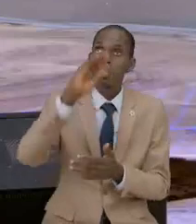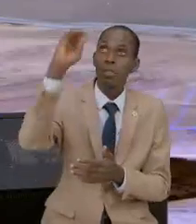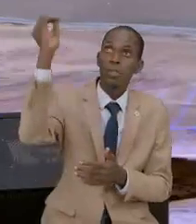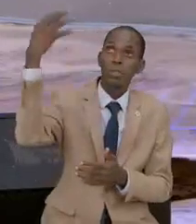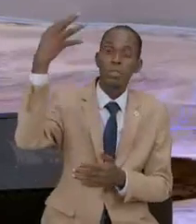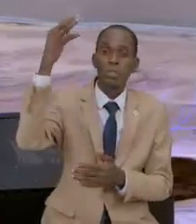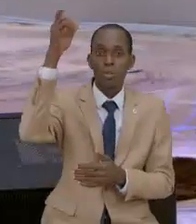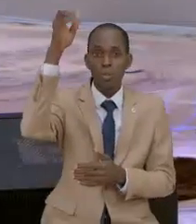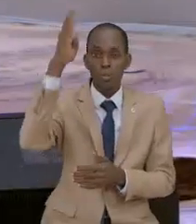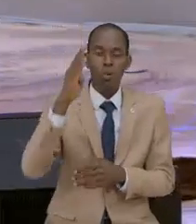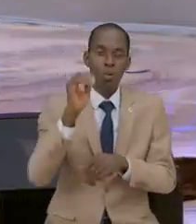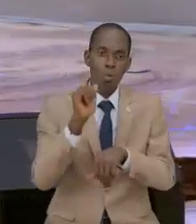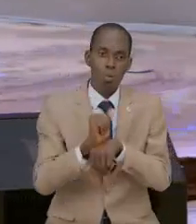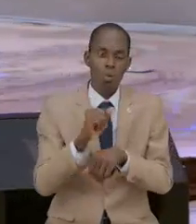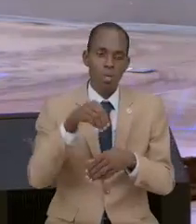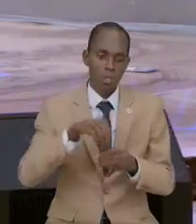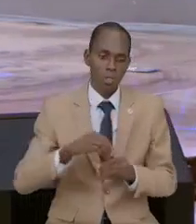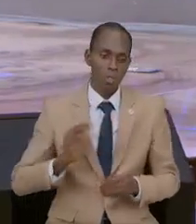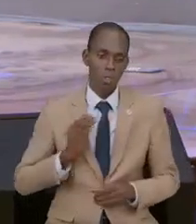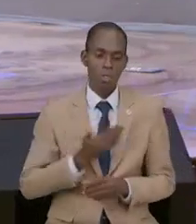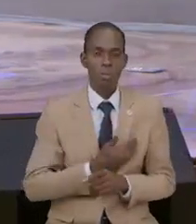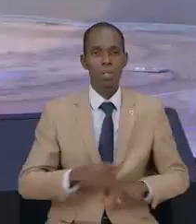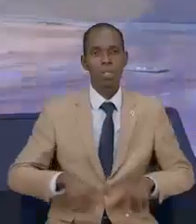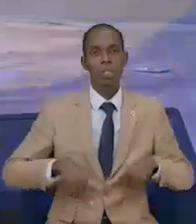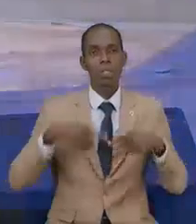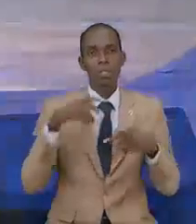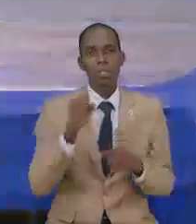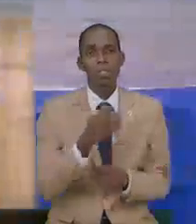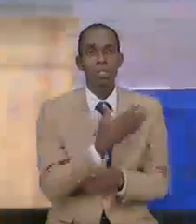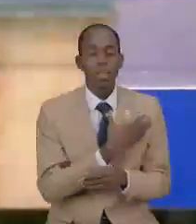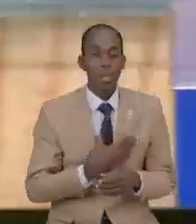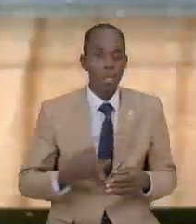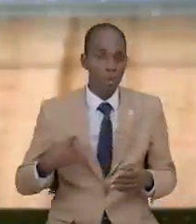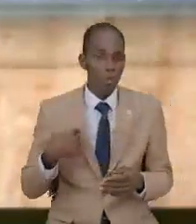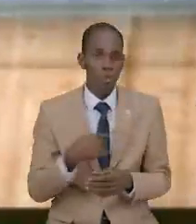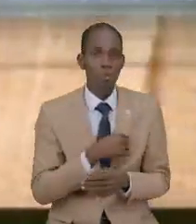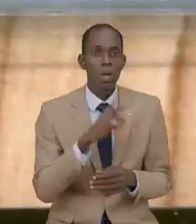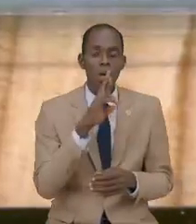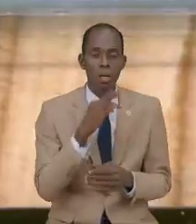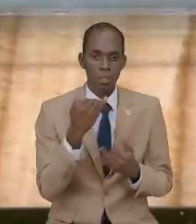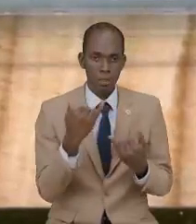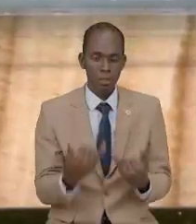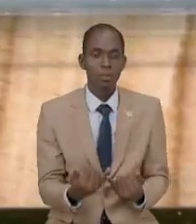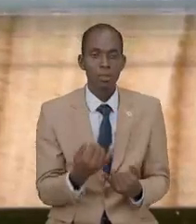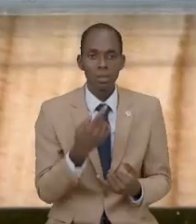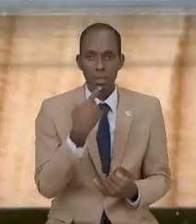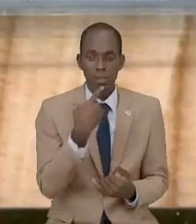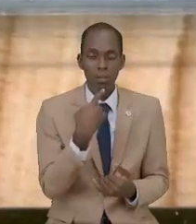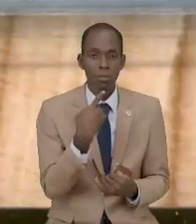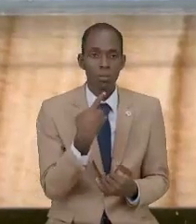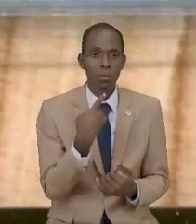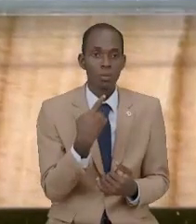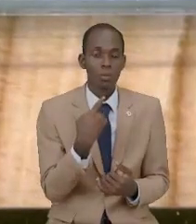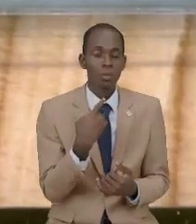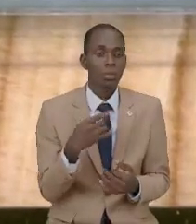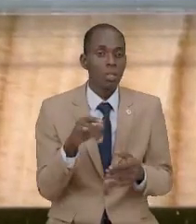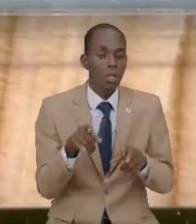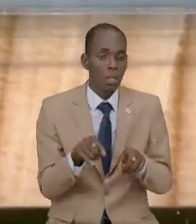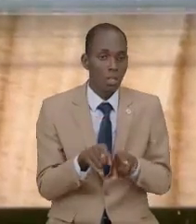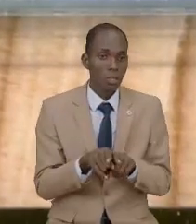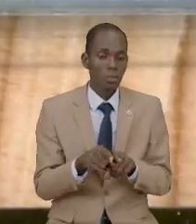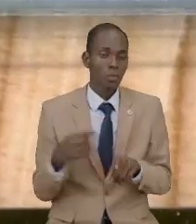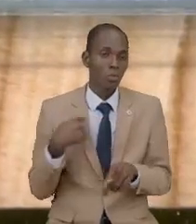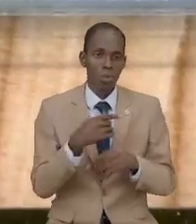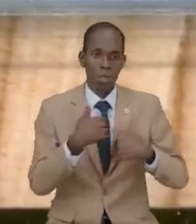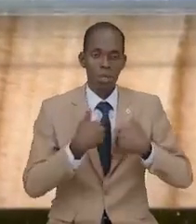works in our lives. And we're now told, it is as we have that